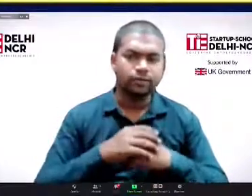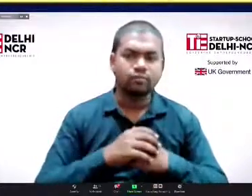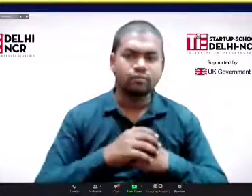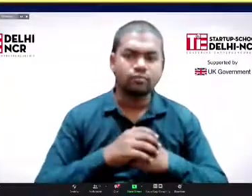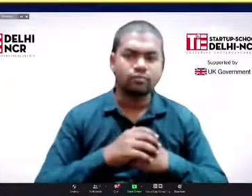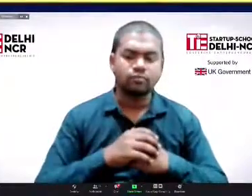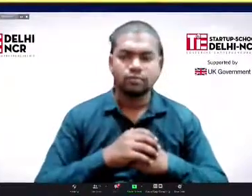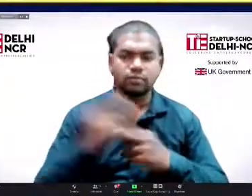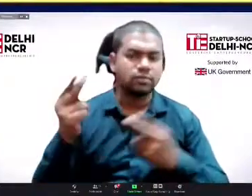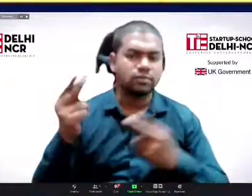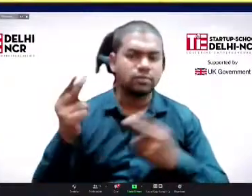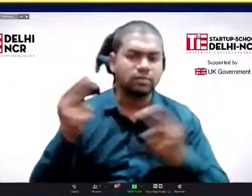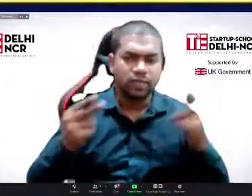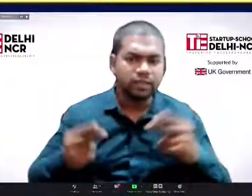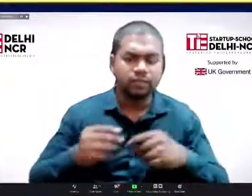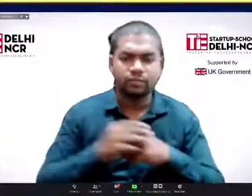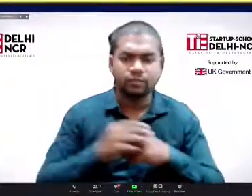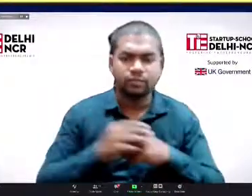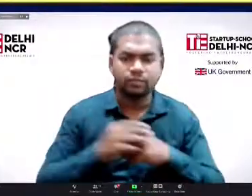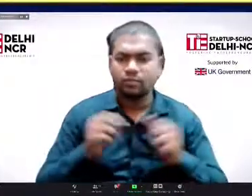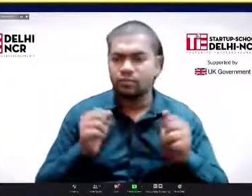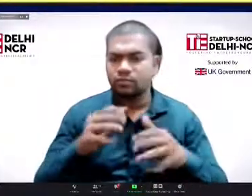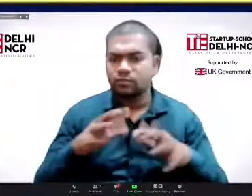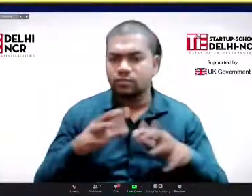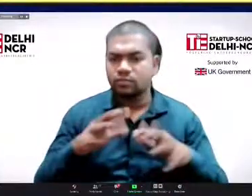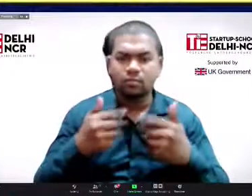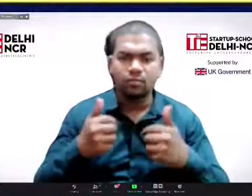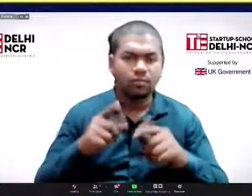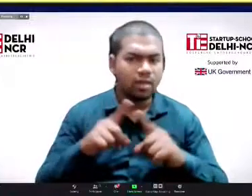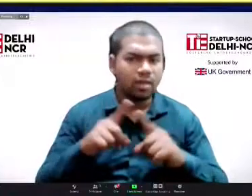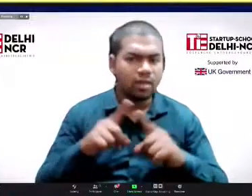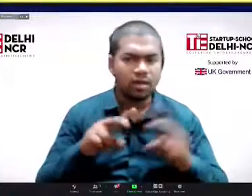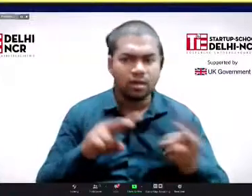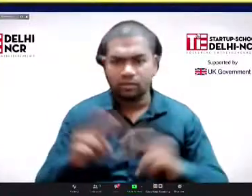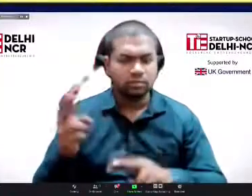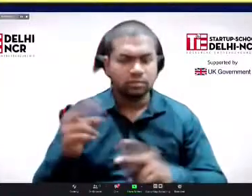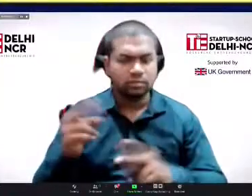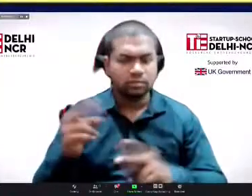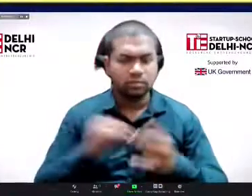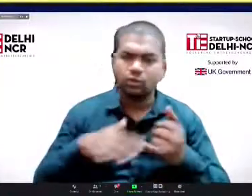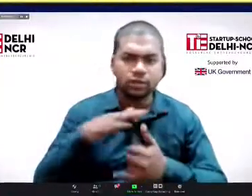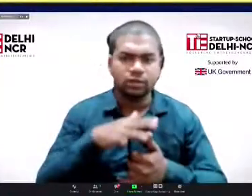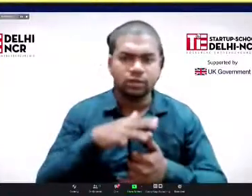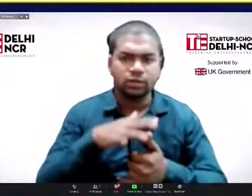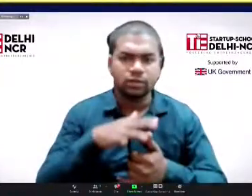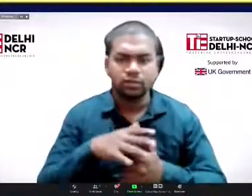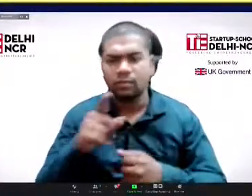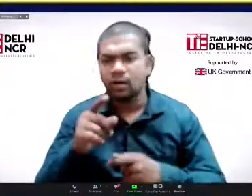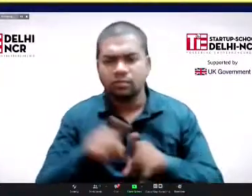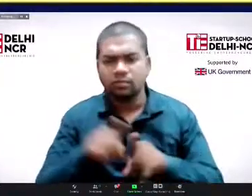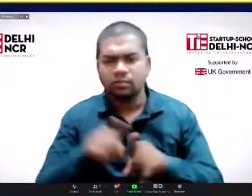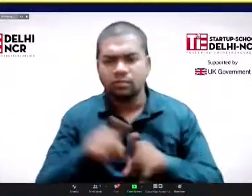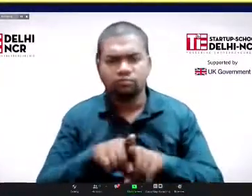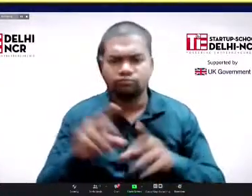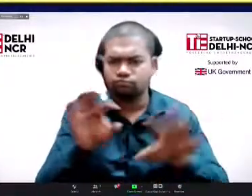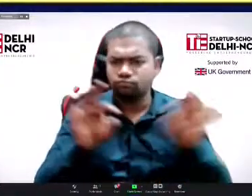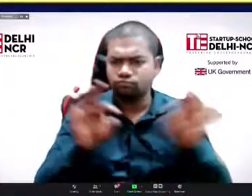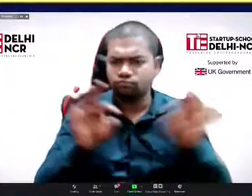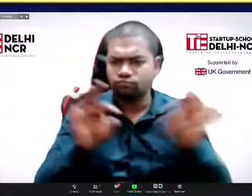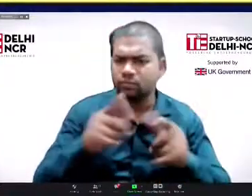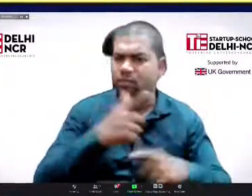design strategy, which is, how does this translate into a whole system and a set of codes, in a